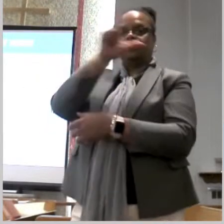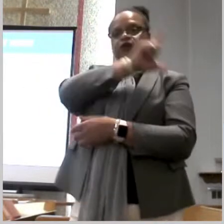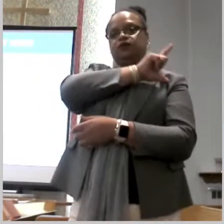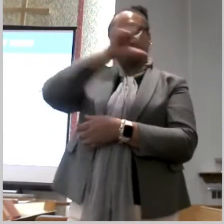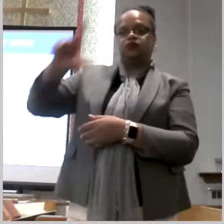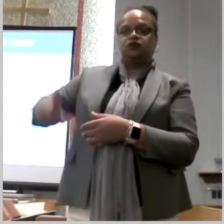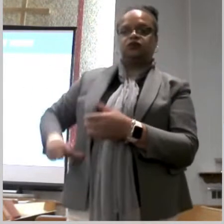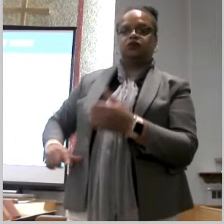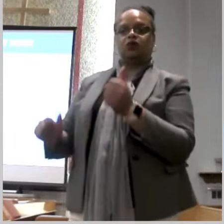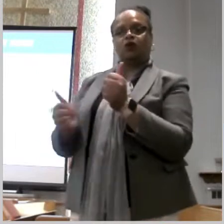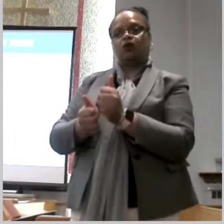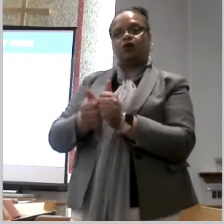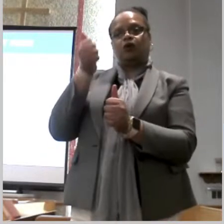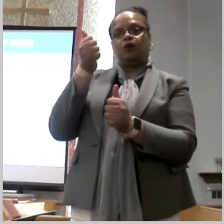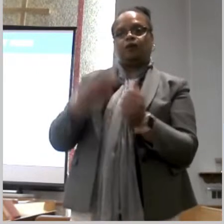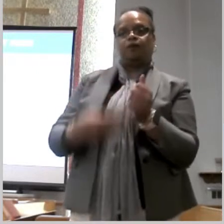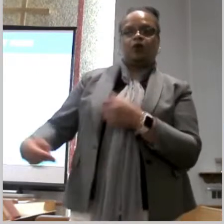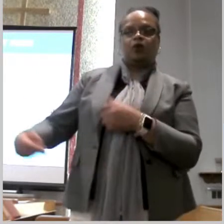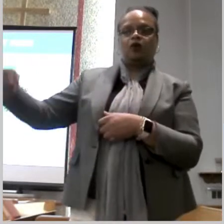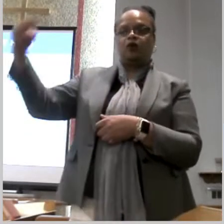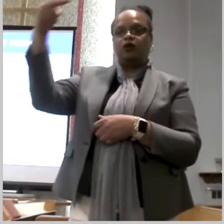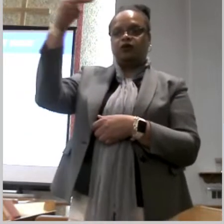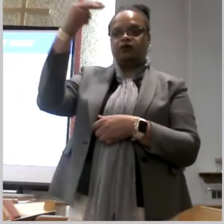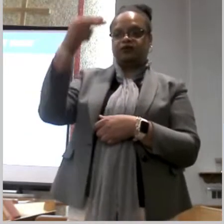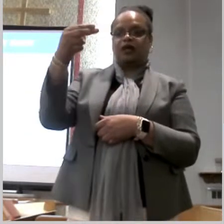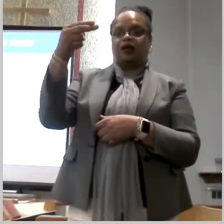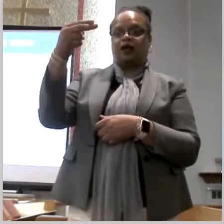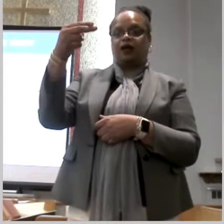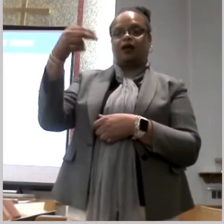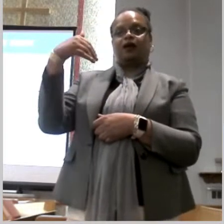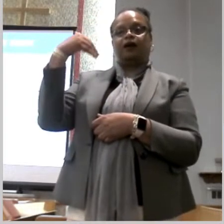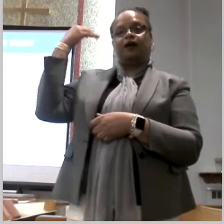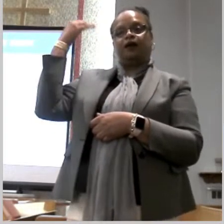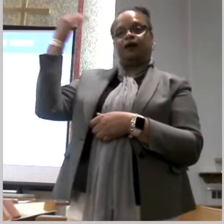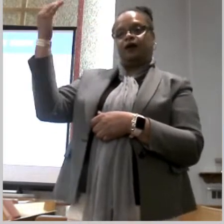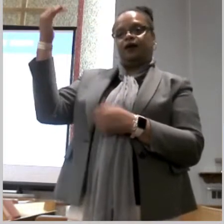with praises, Lord, Most